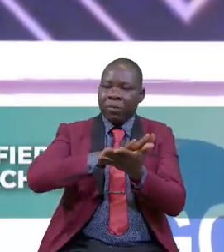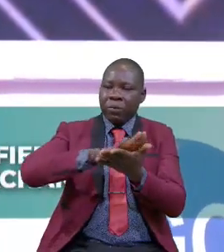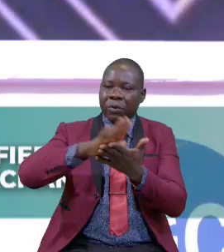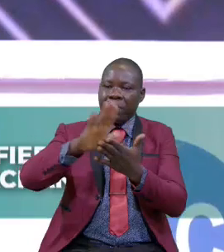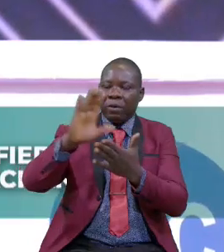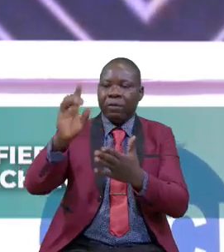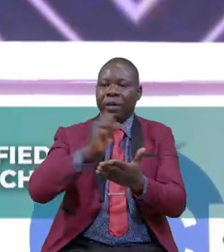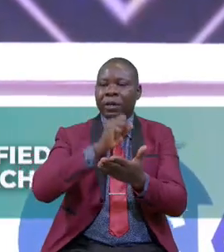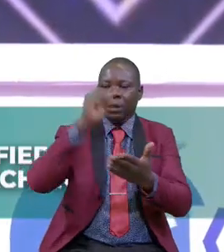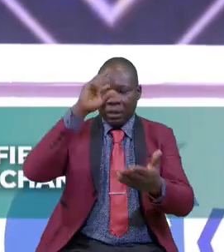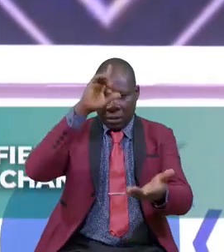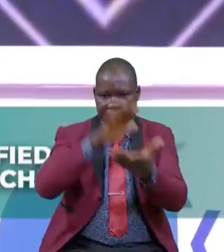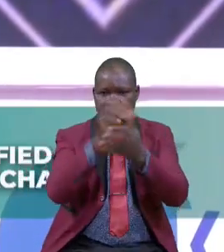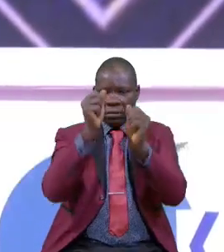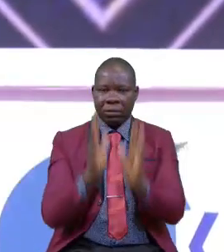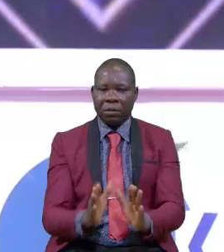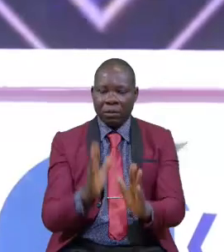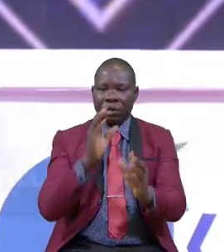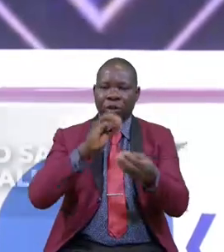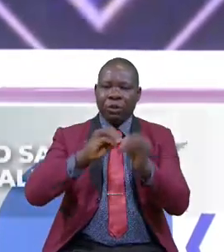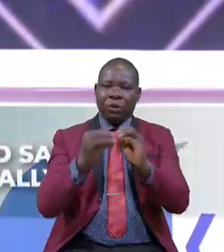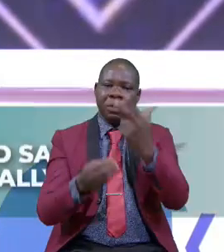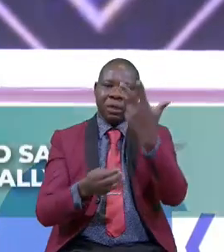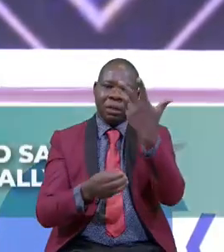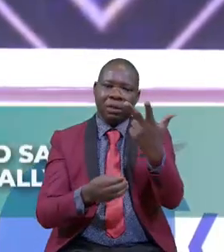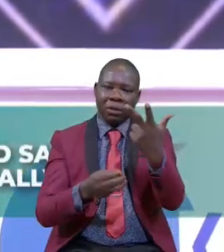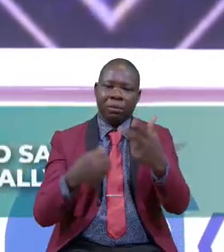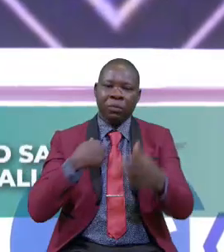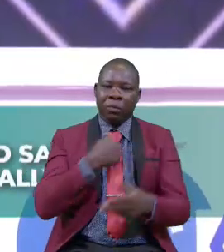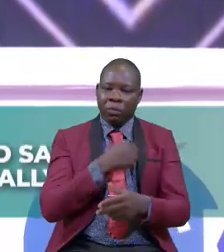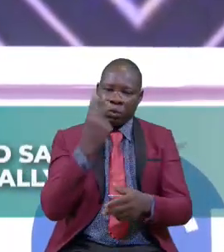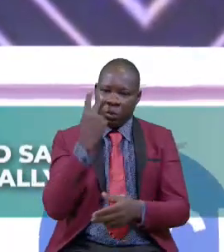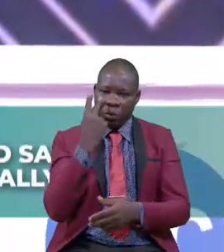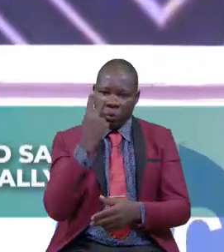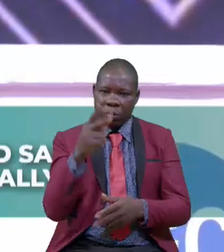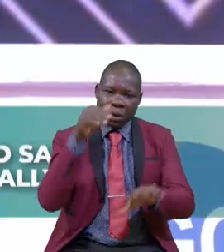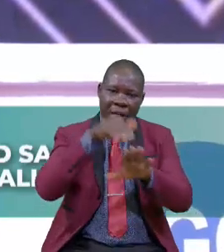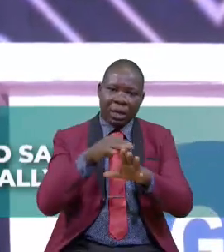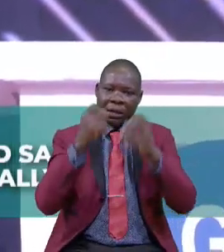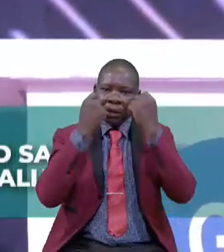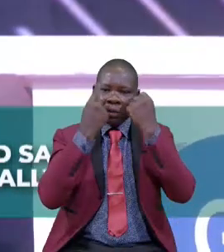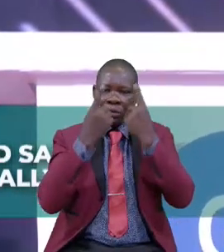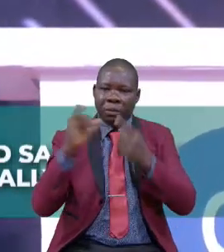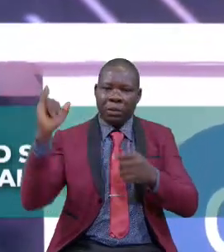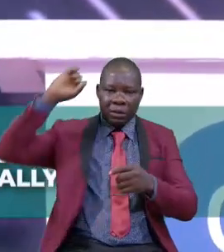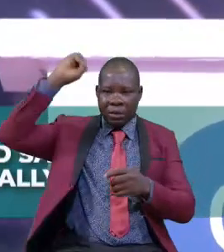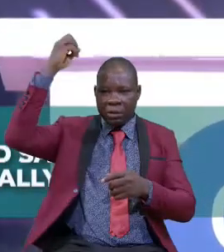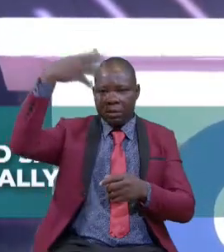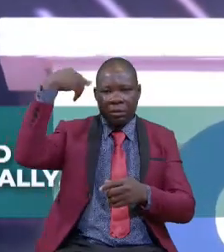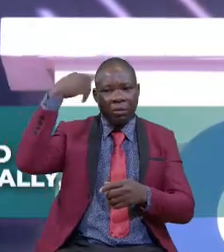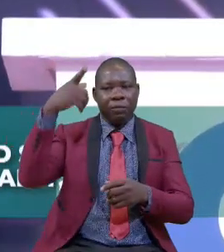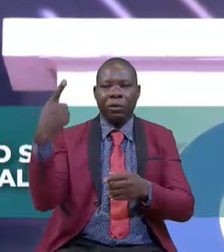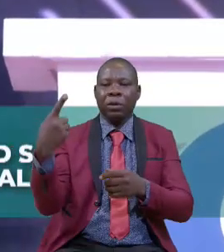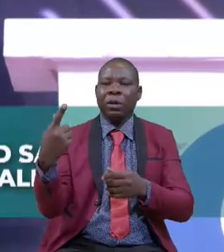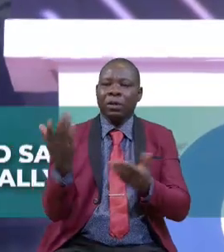three, we'll be looking at astonishing grace for the service privilege